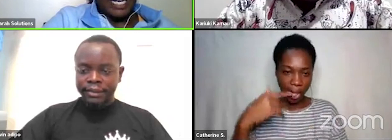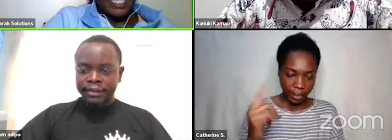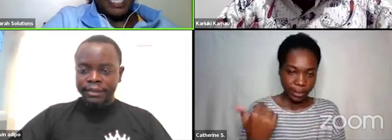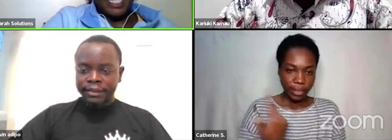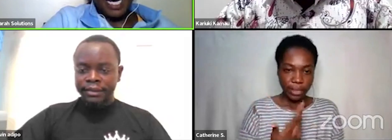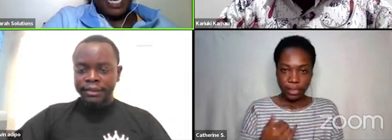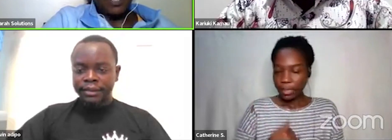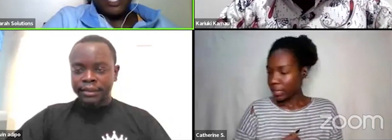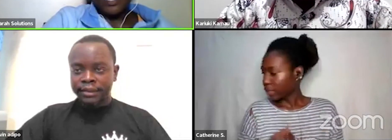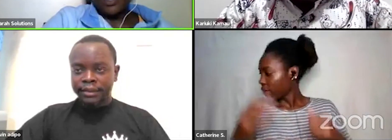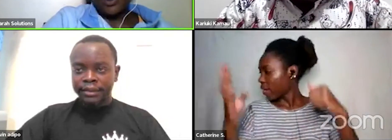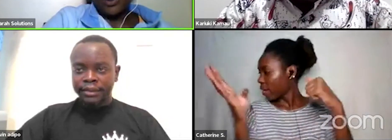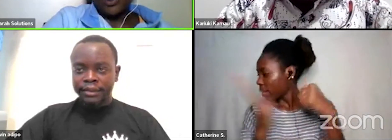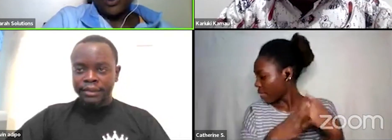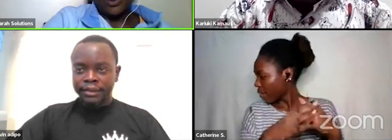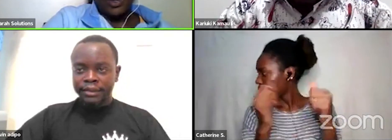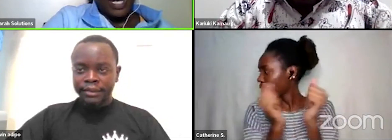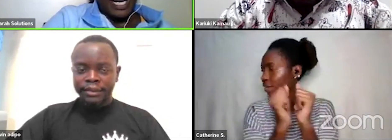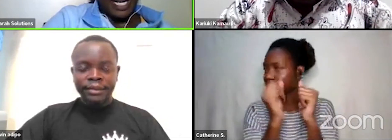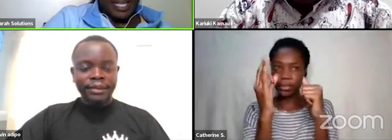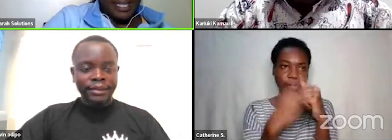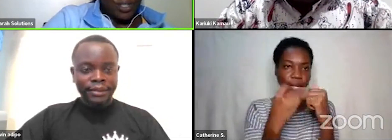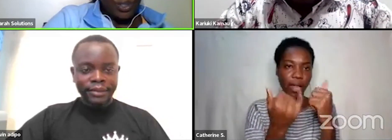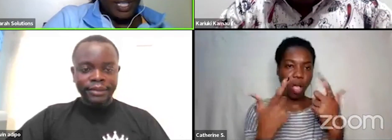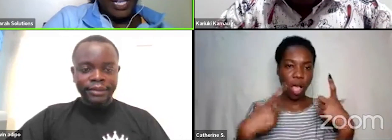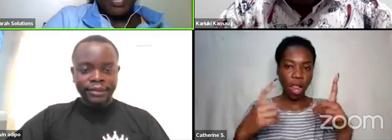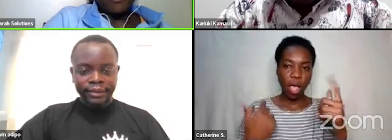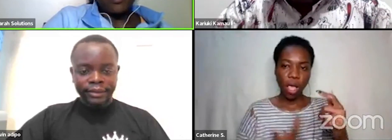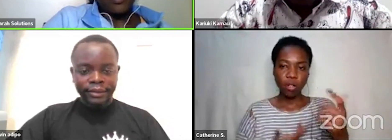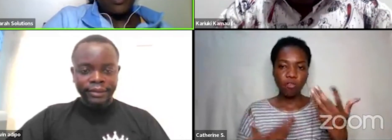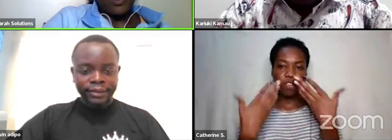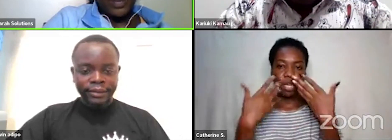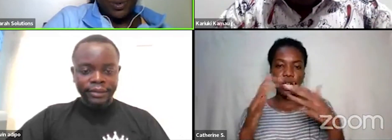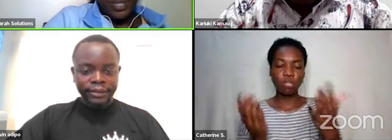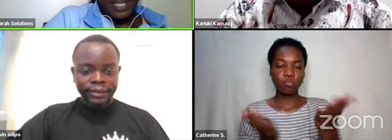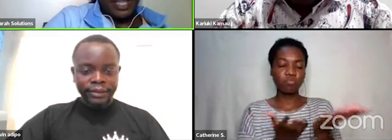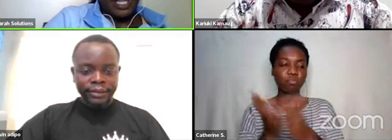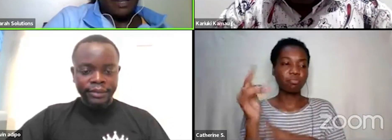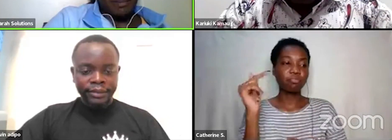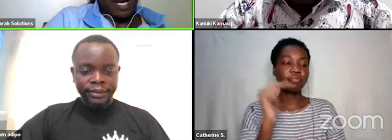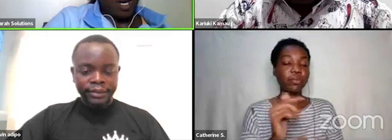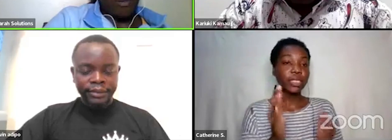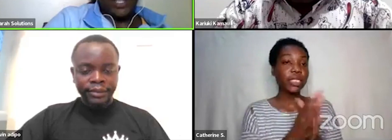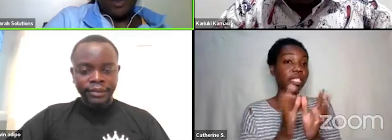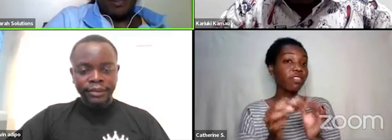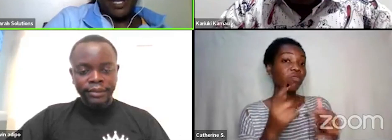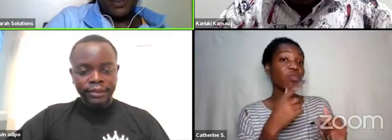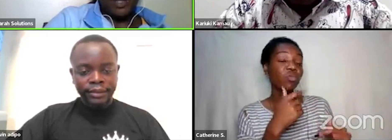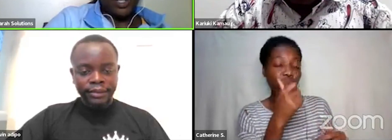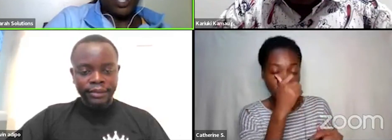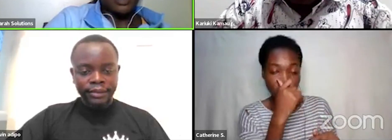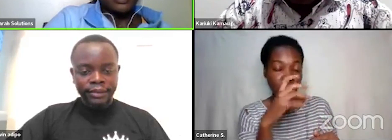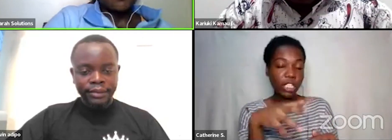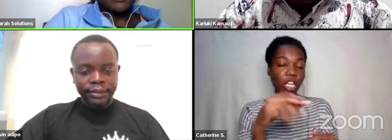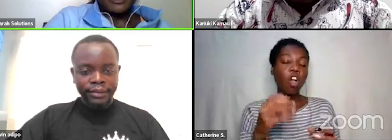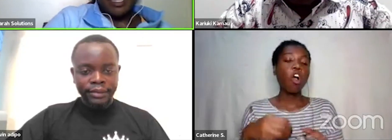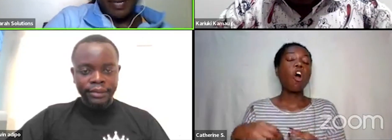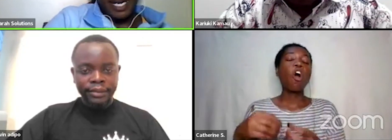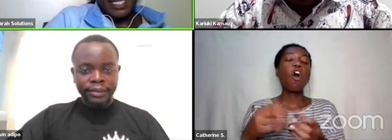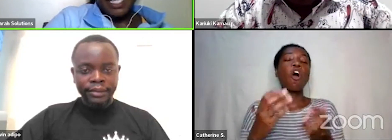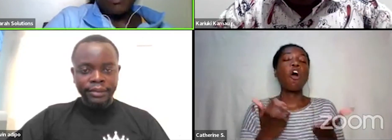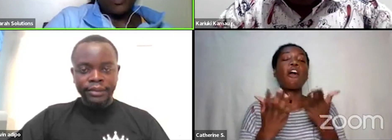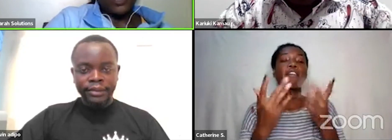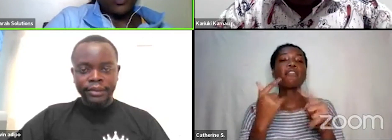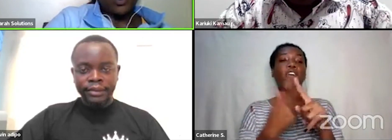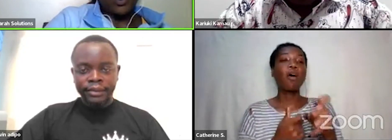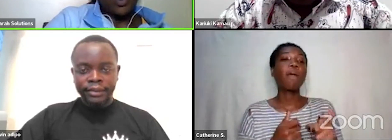now 9:18. Allow us to end this session here. If you wish to take the offers from Pathway Solutions, please